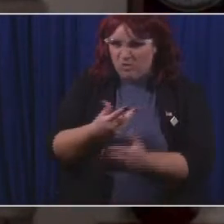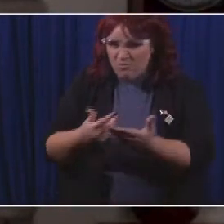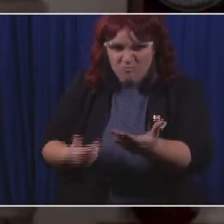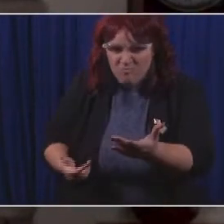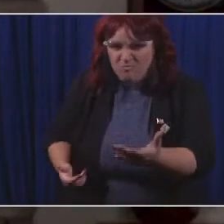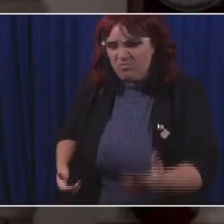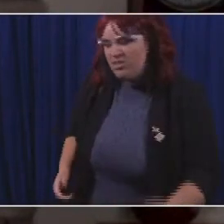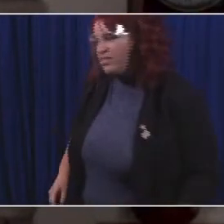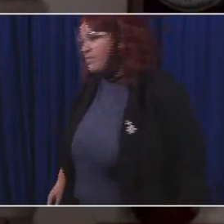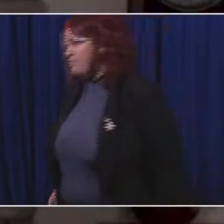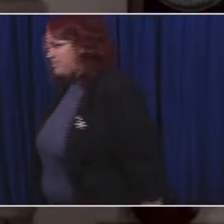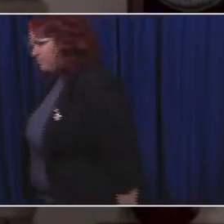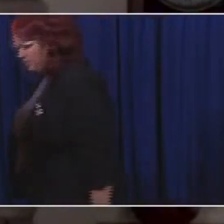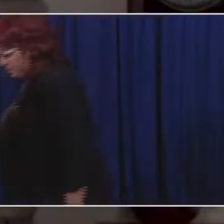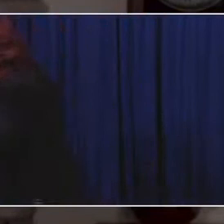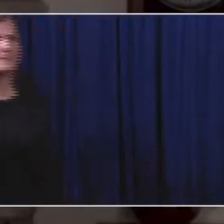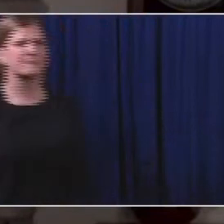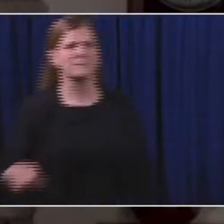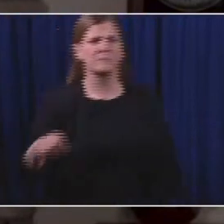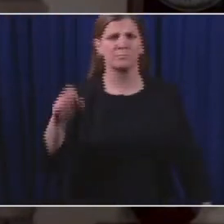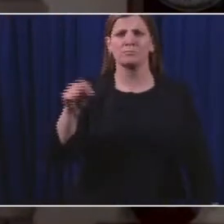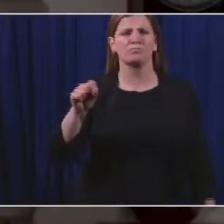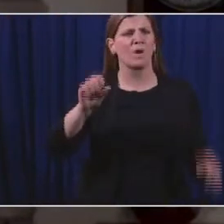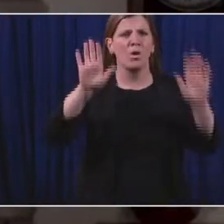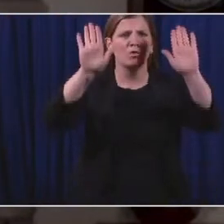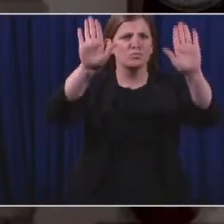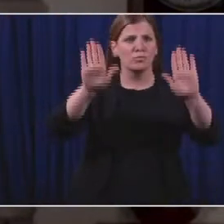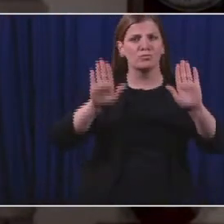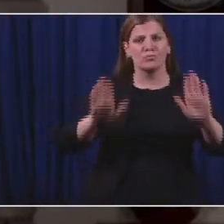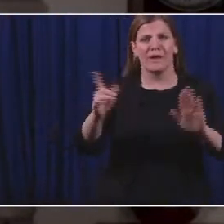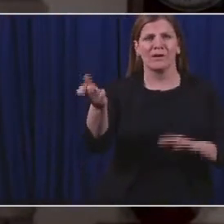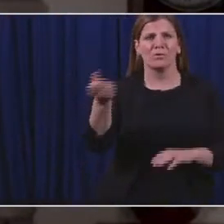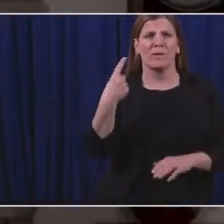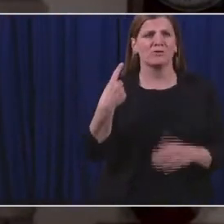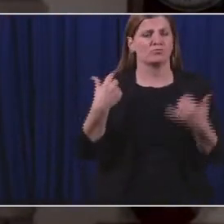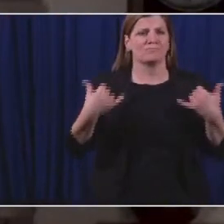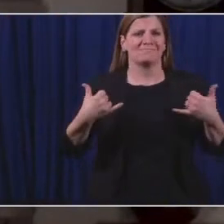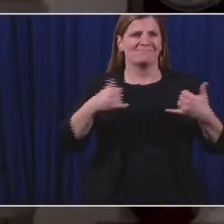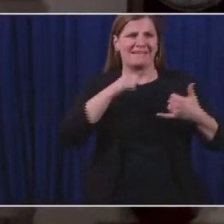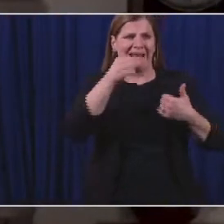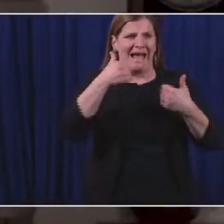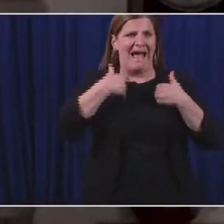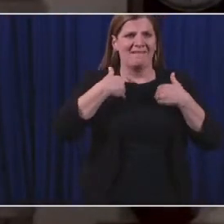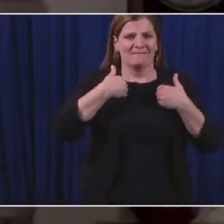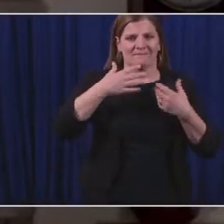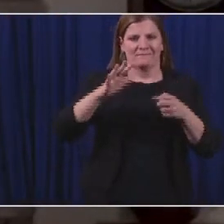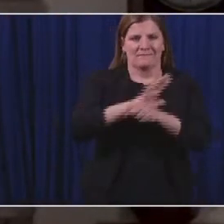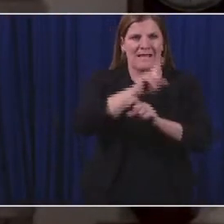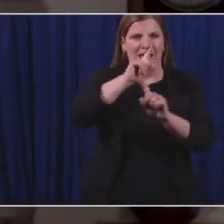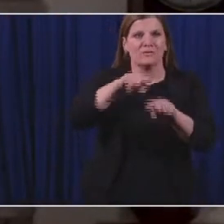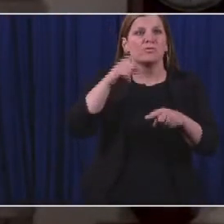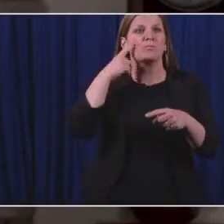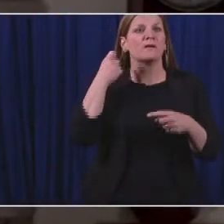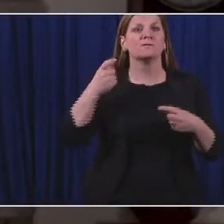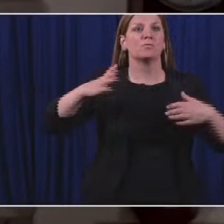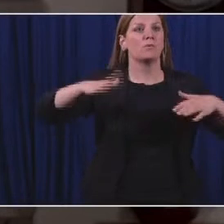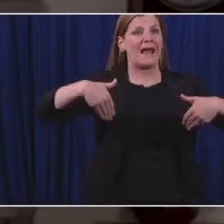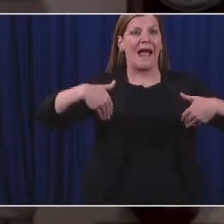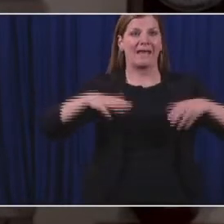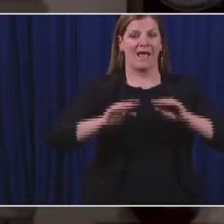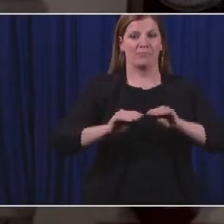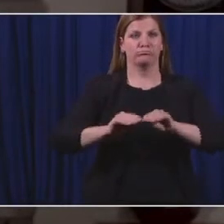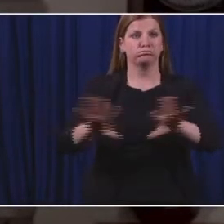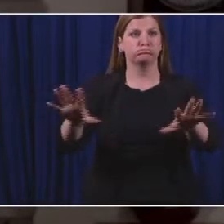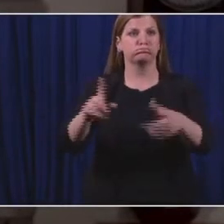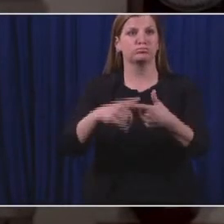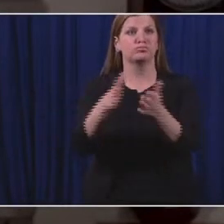be handled. I mean, you've got several situations. We're not certainly to any general population yet. We're still